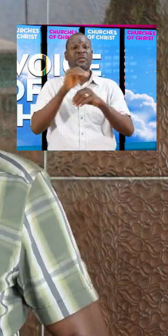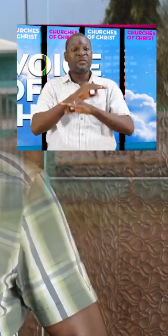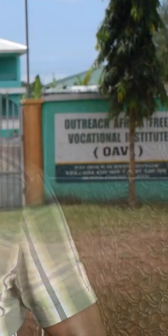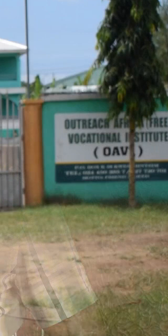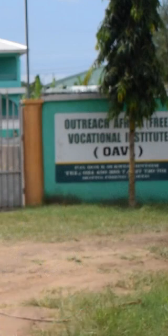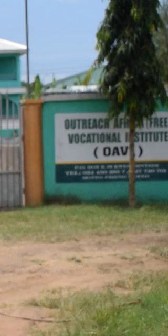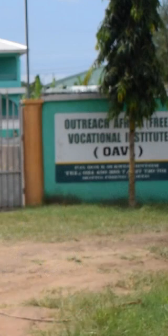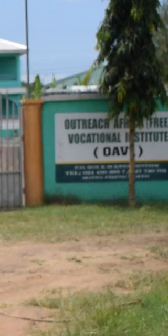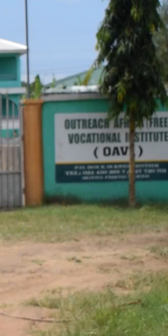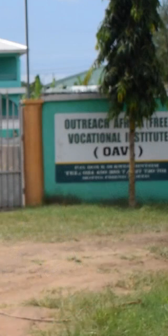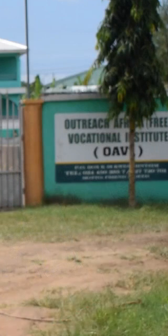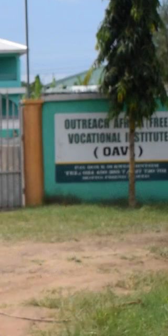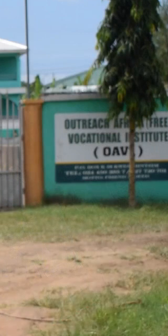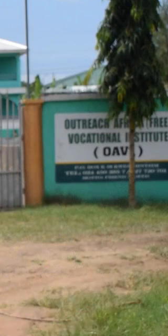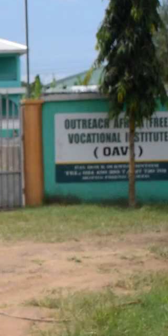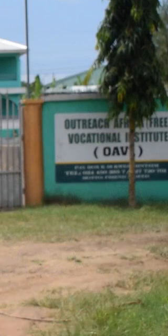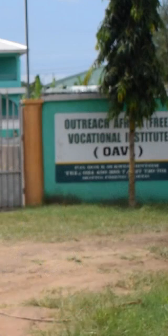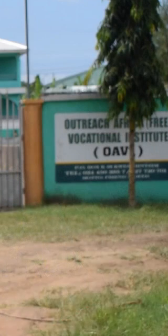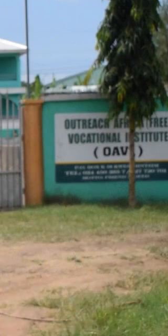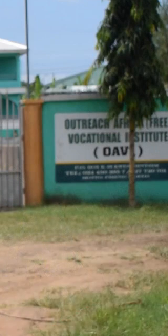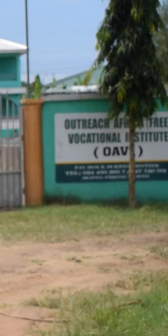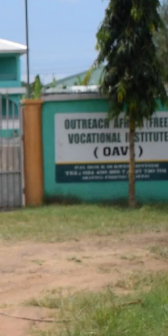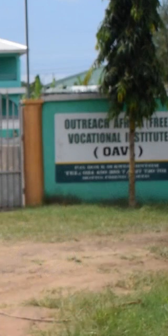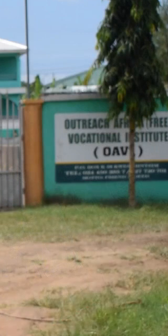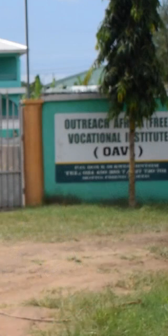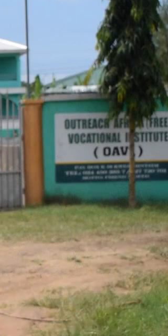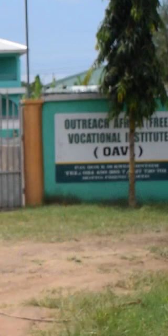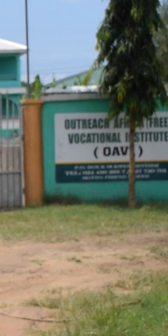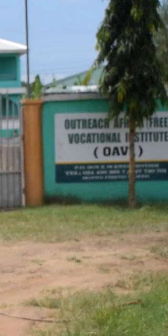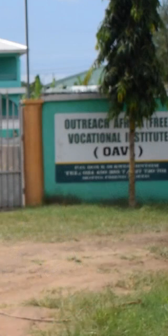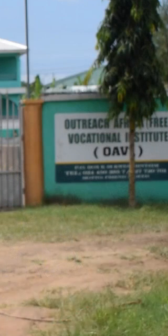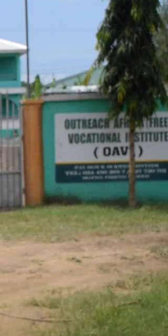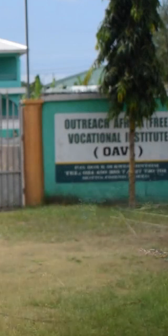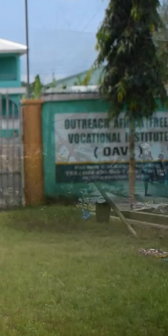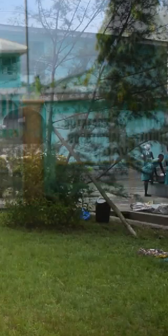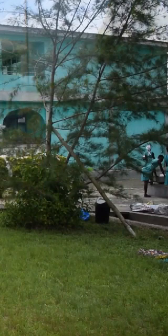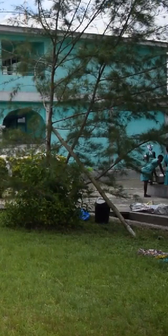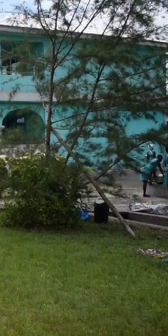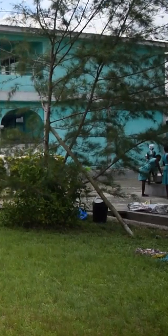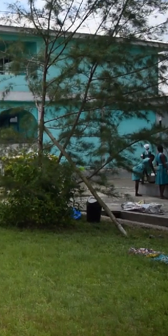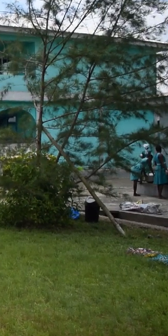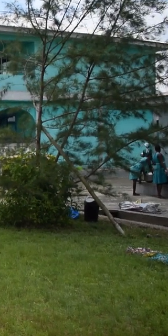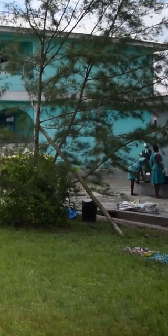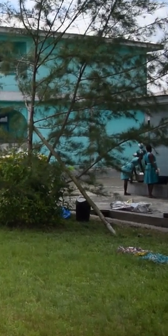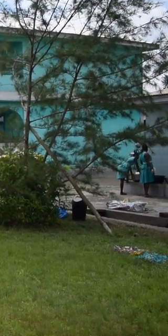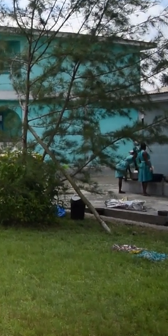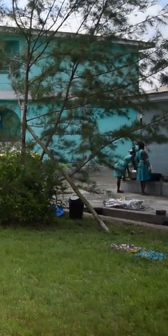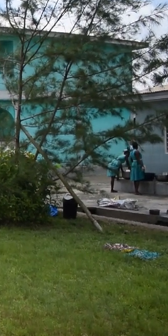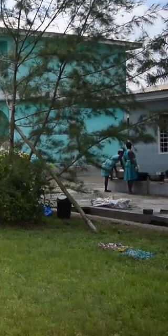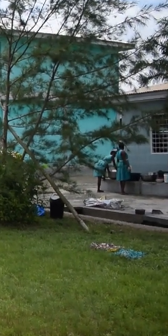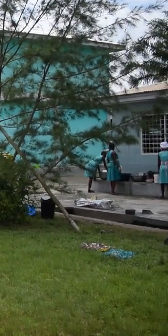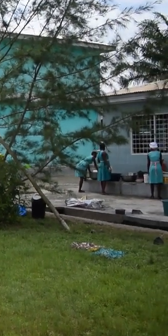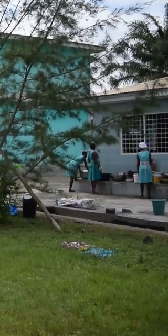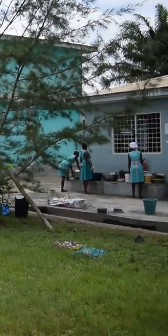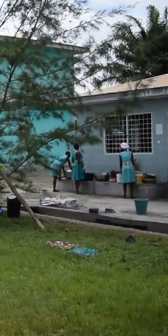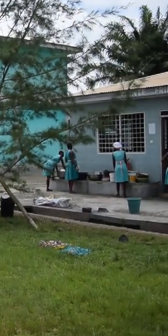takrade sey sey am no kasa 2019 no school no edi 12 years enkwala awie school ewo school